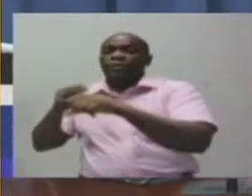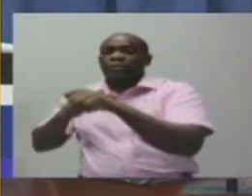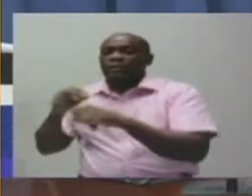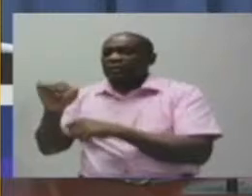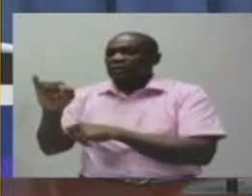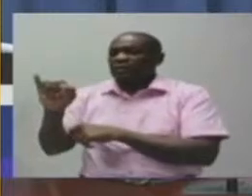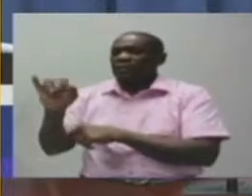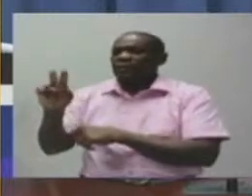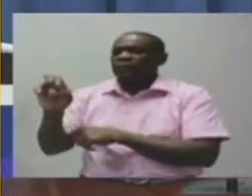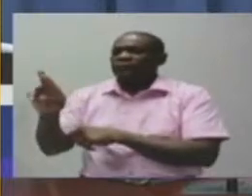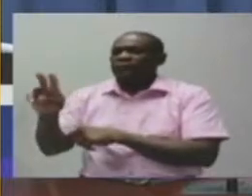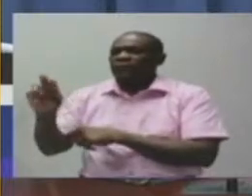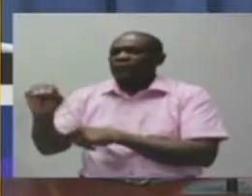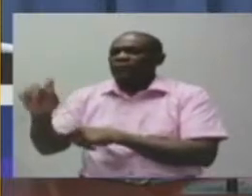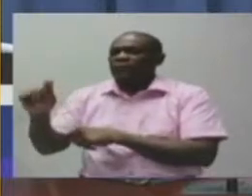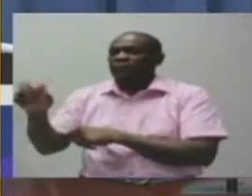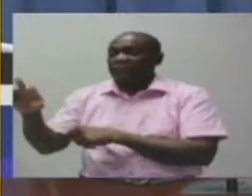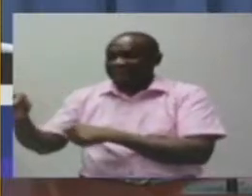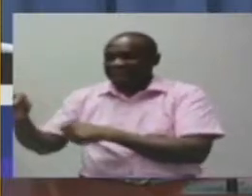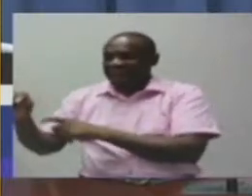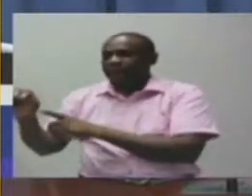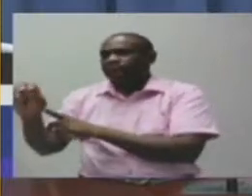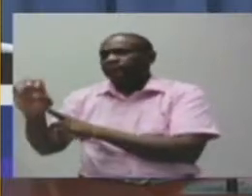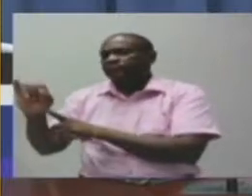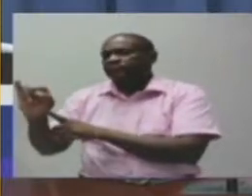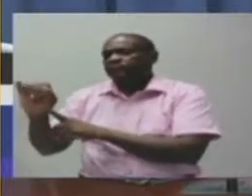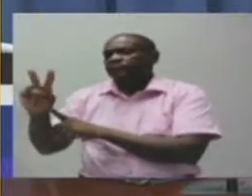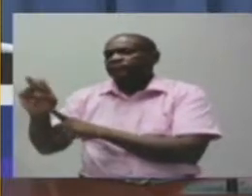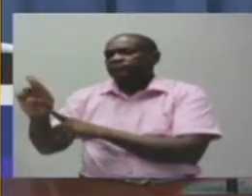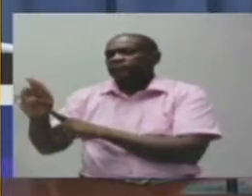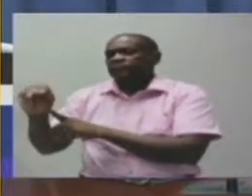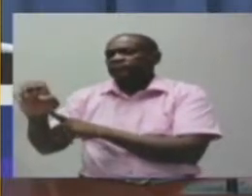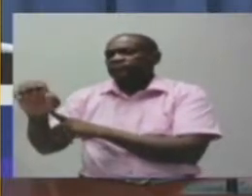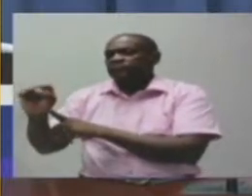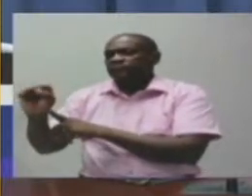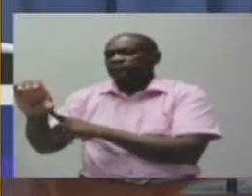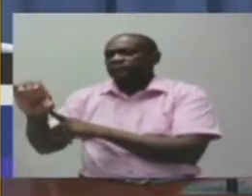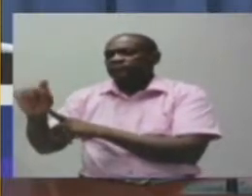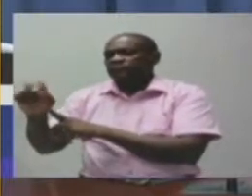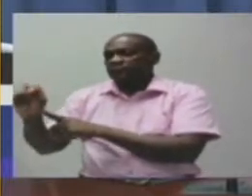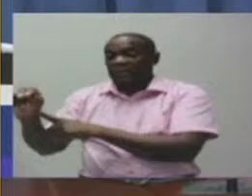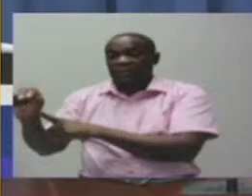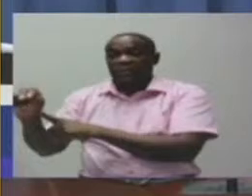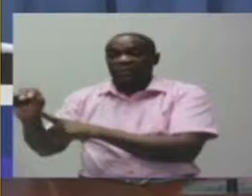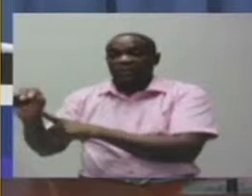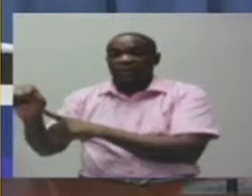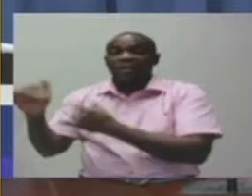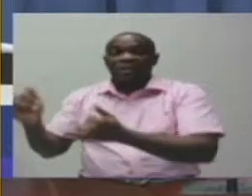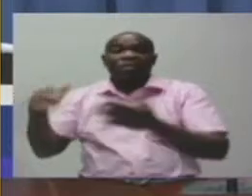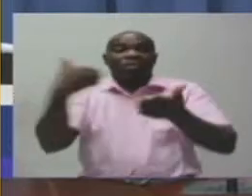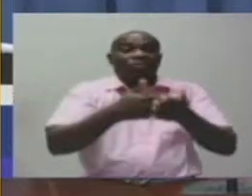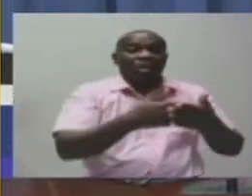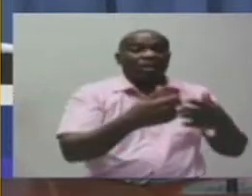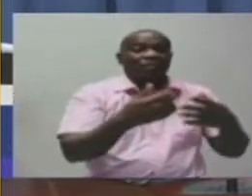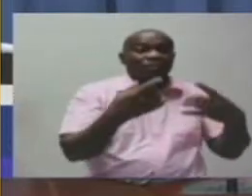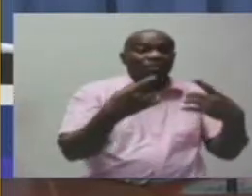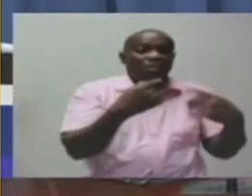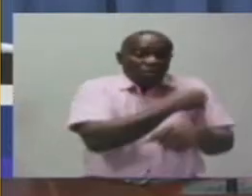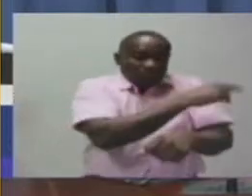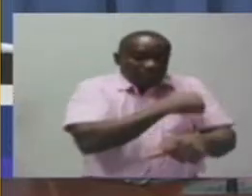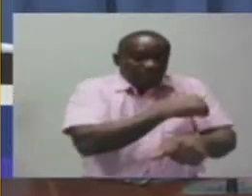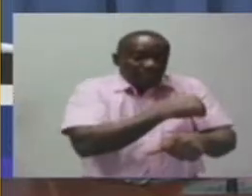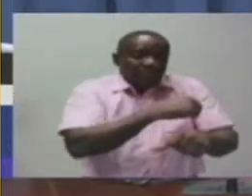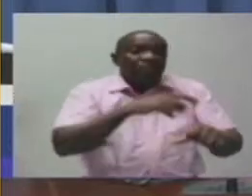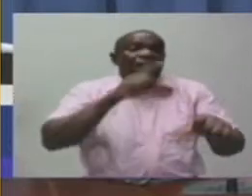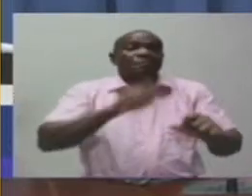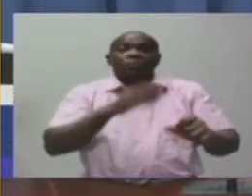antibiotics, they need to go immediately into ICU. And very often, the ambulance has to